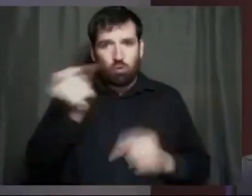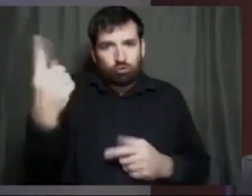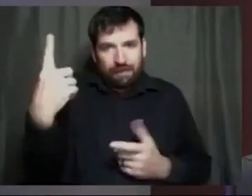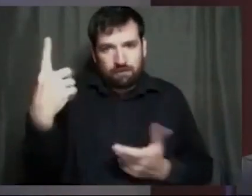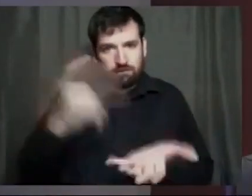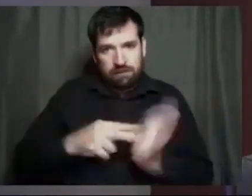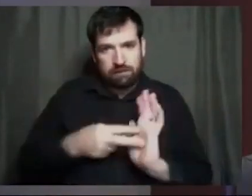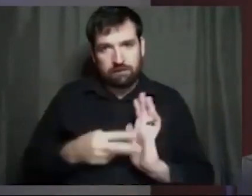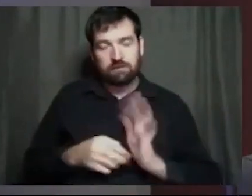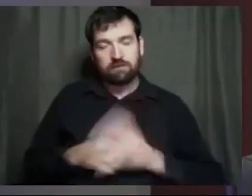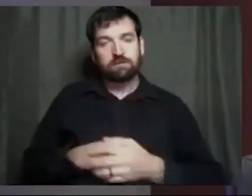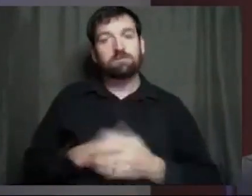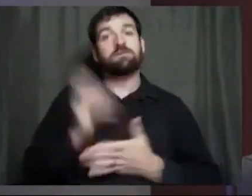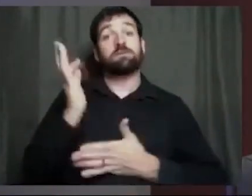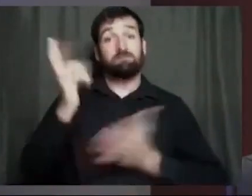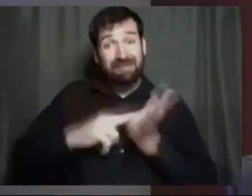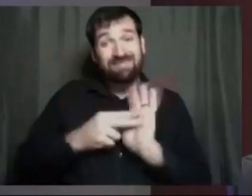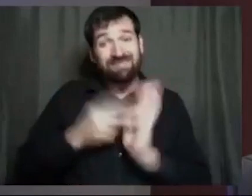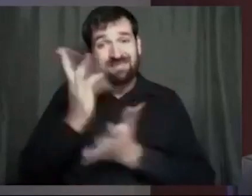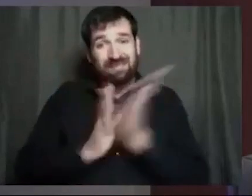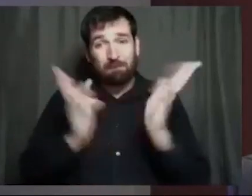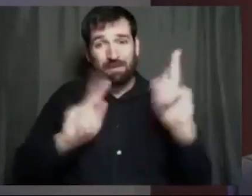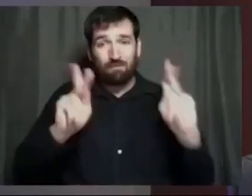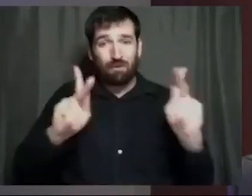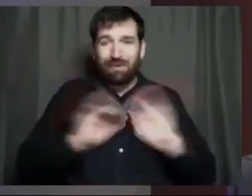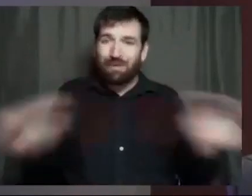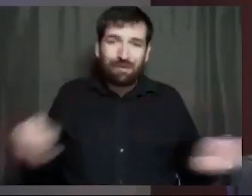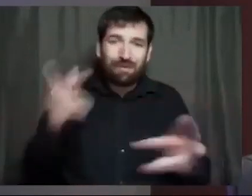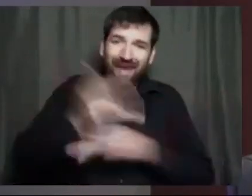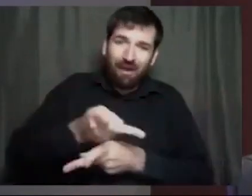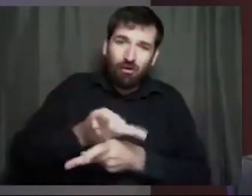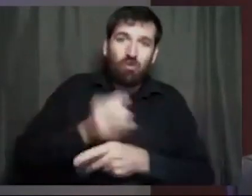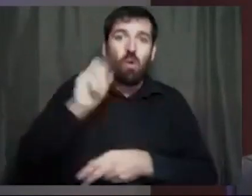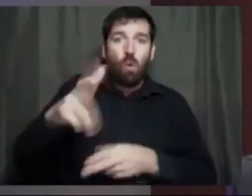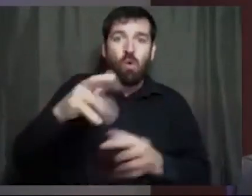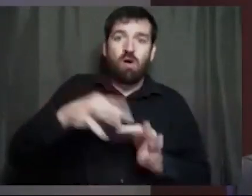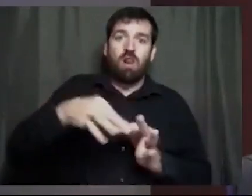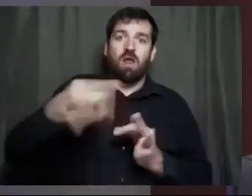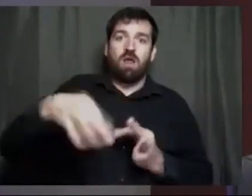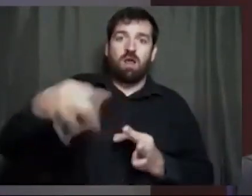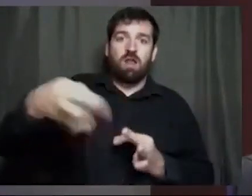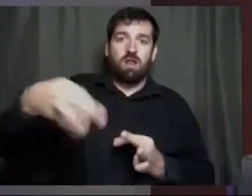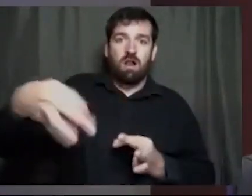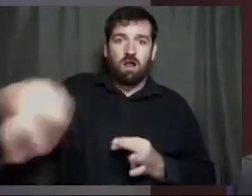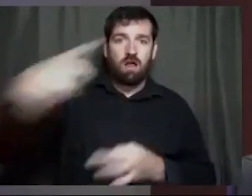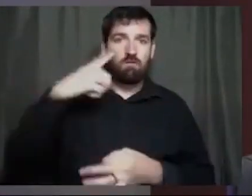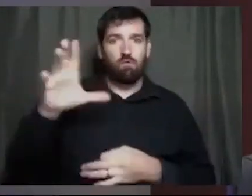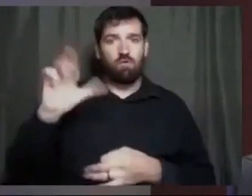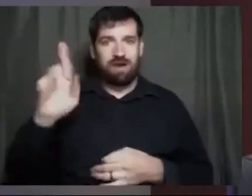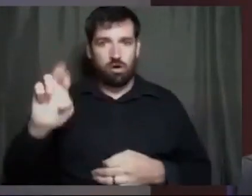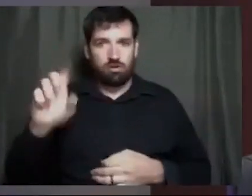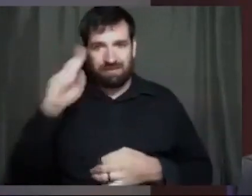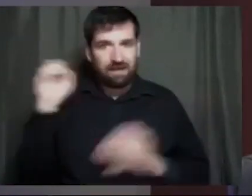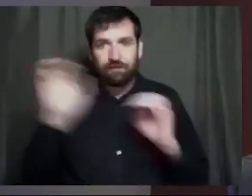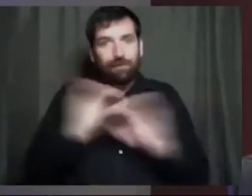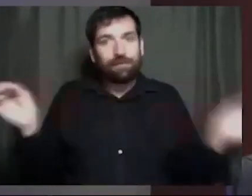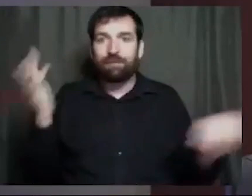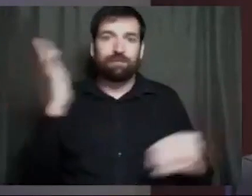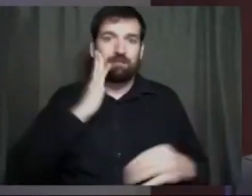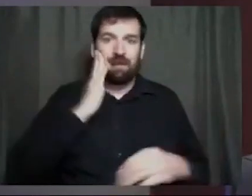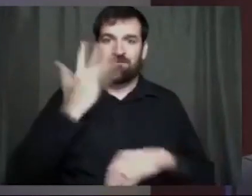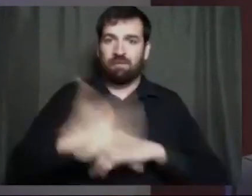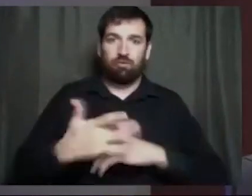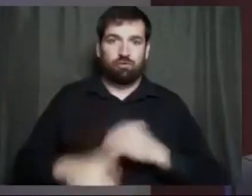some people go without care, or they wait a prolonged period of time to get care because there aren't beds available. So we really